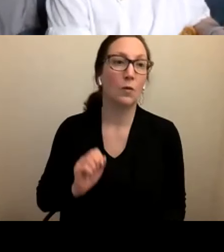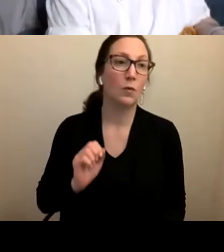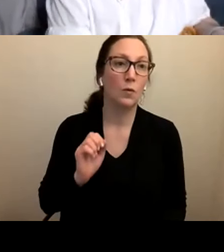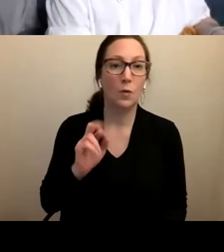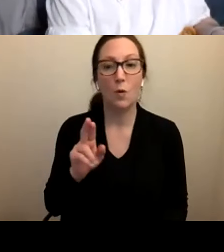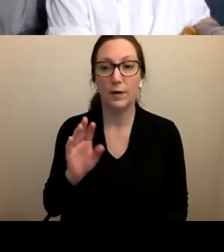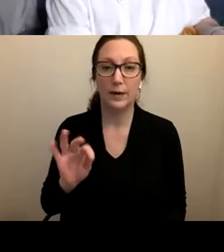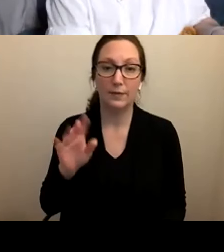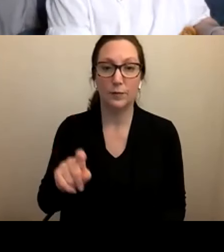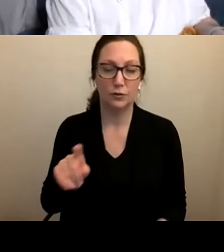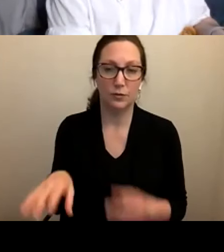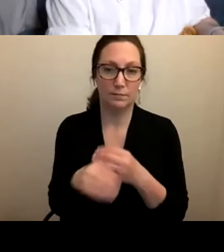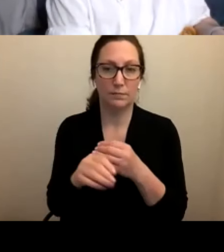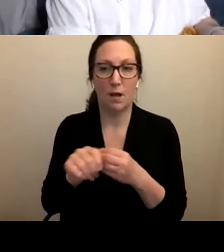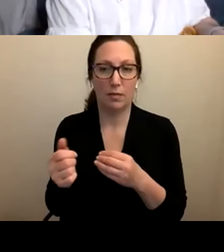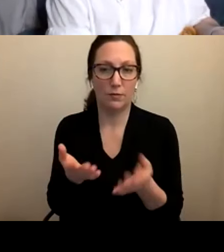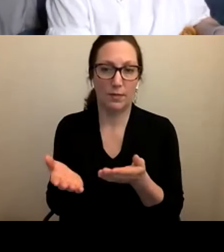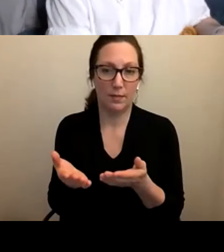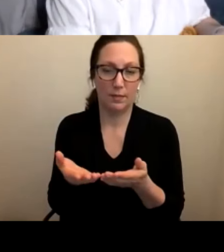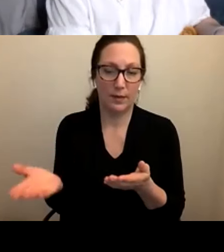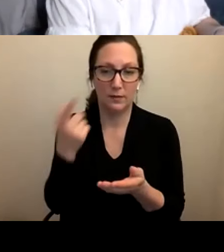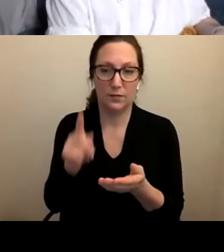be considered in defining the tiers.